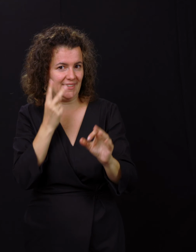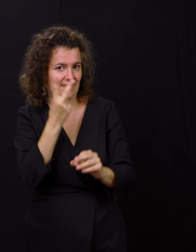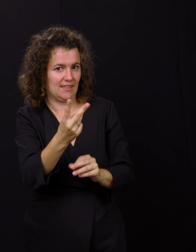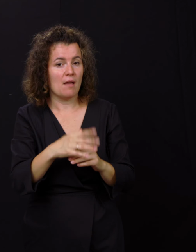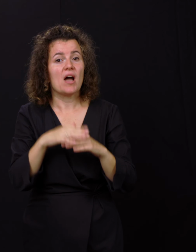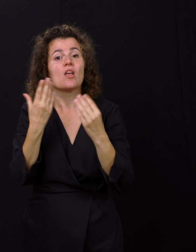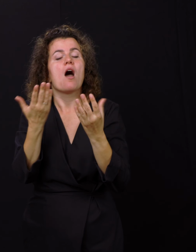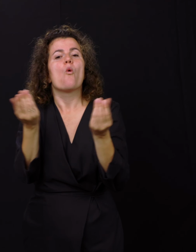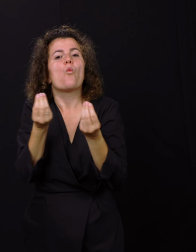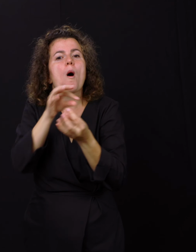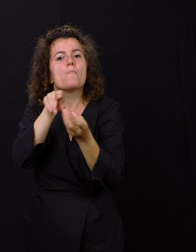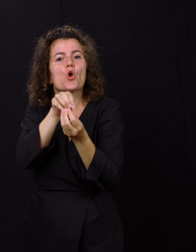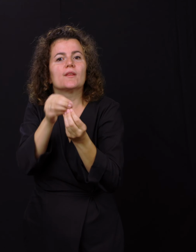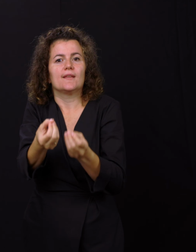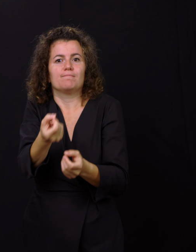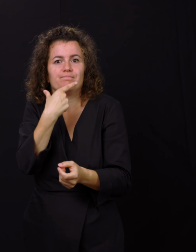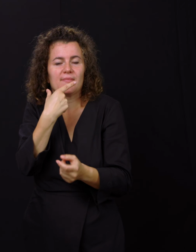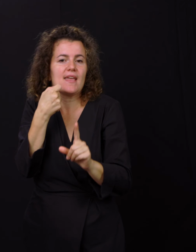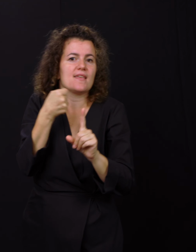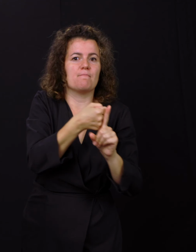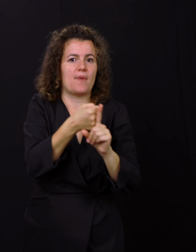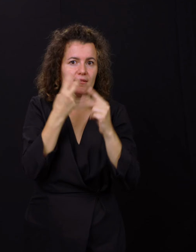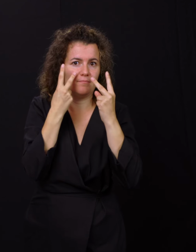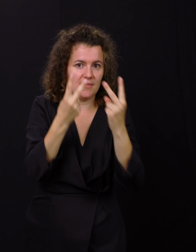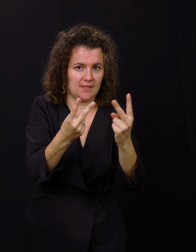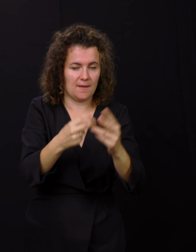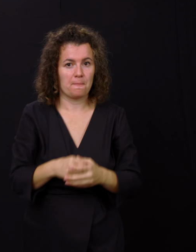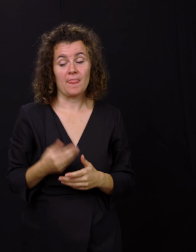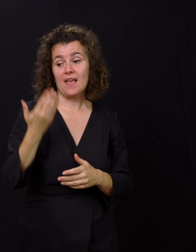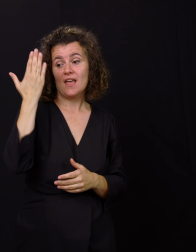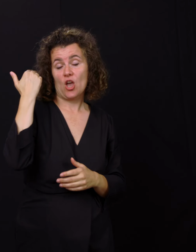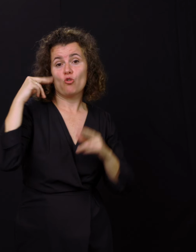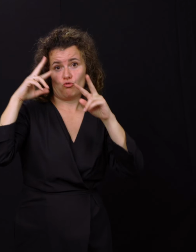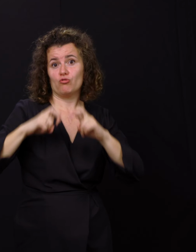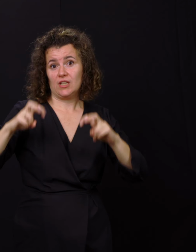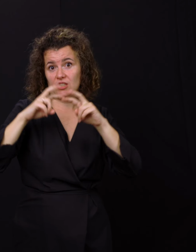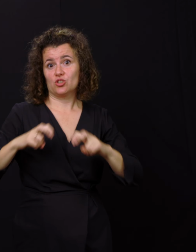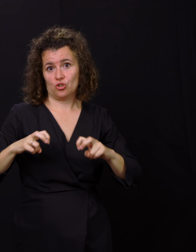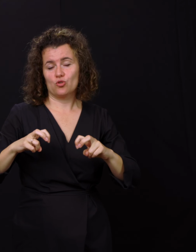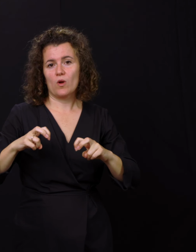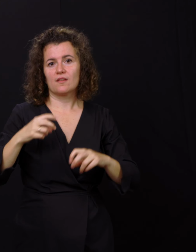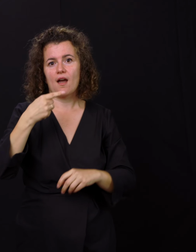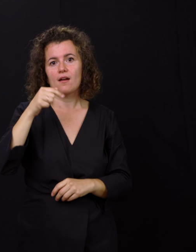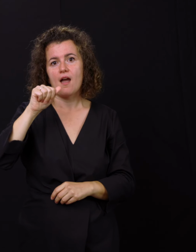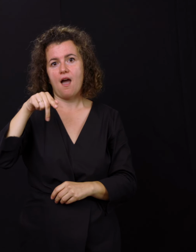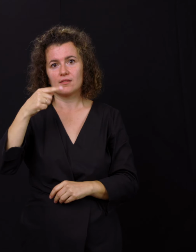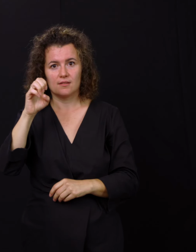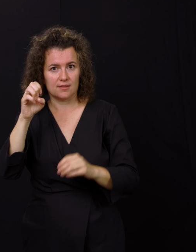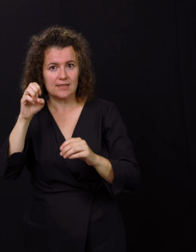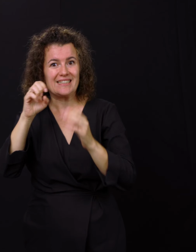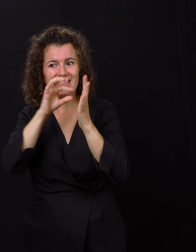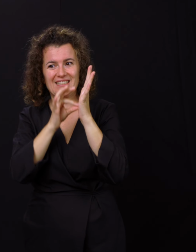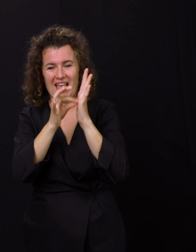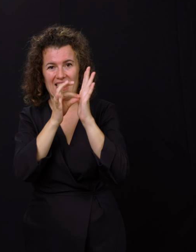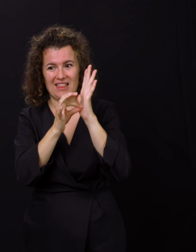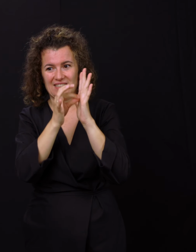study a few years ago, which was published in Nature Medicine, where researchers targeted ganglion cells, which are the cells that